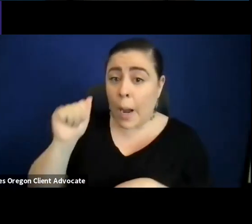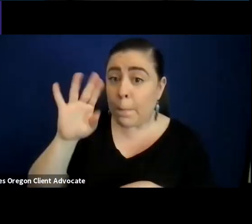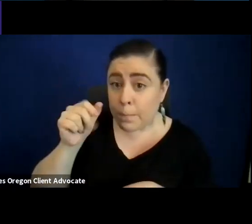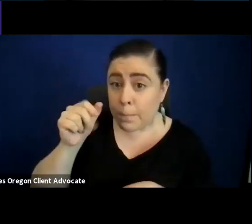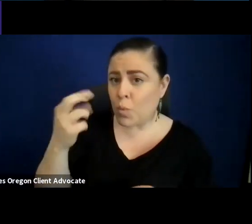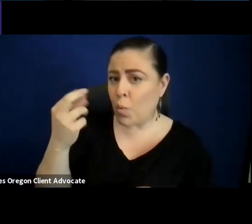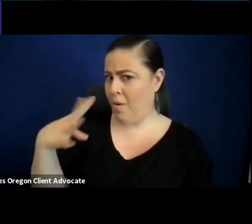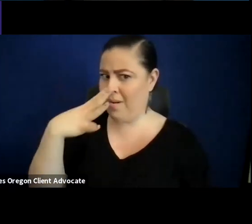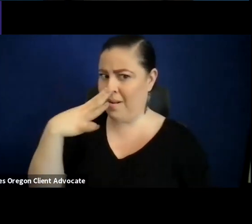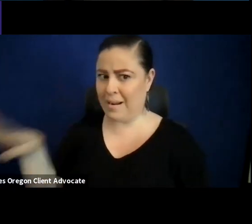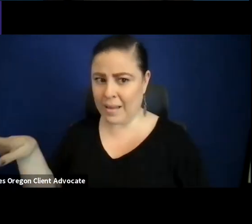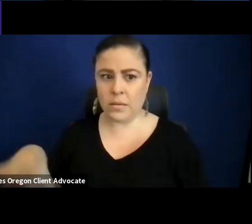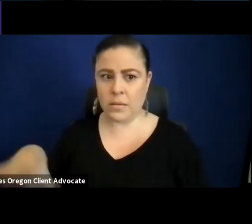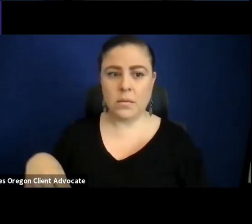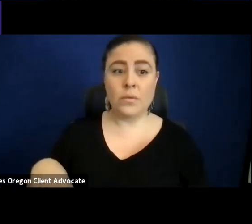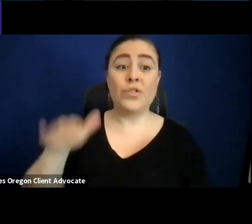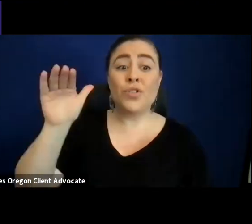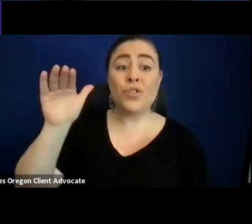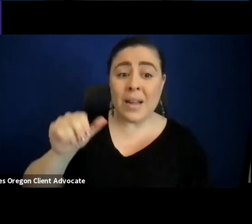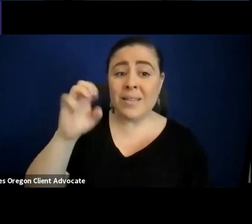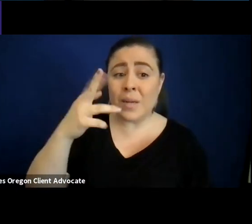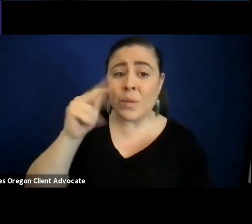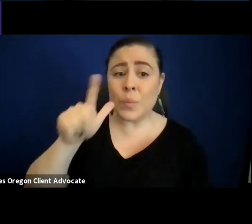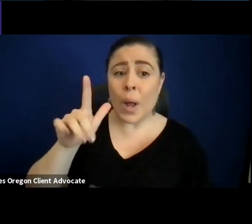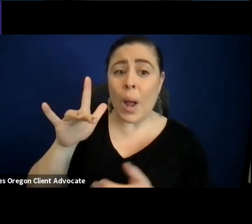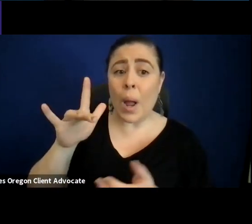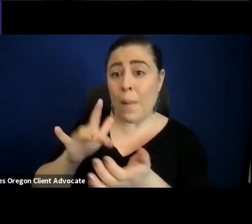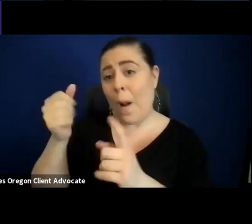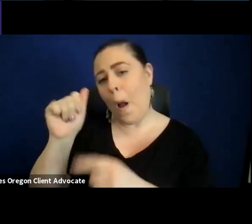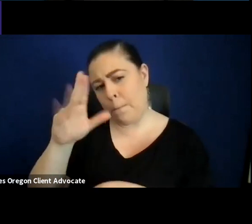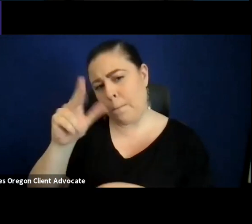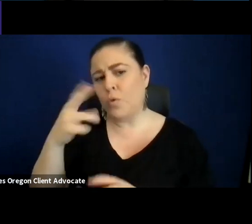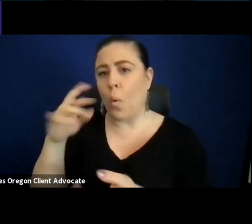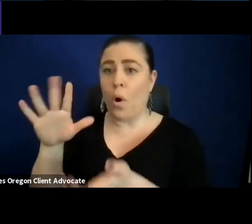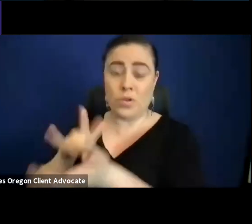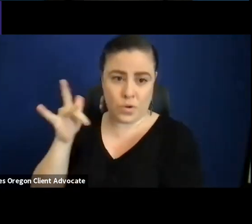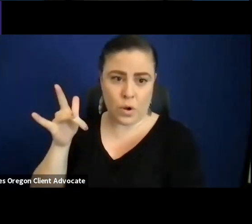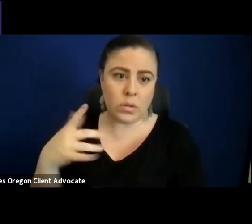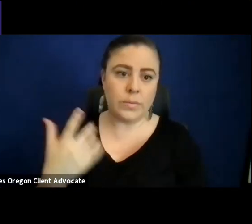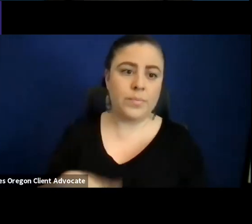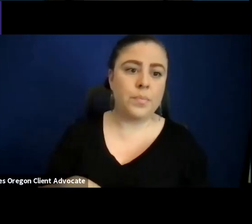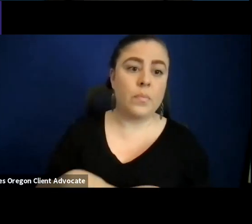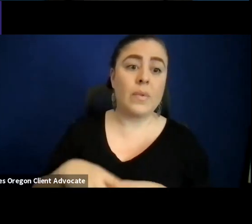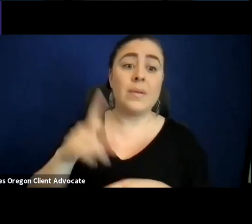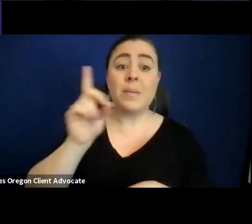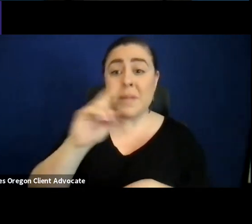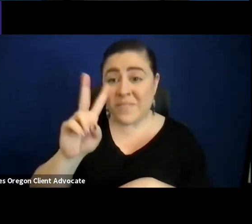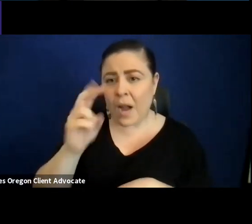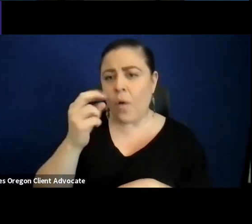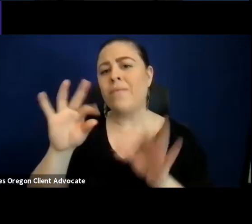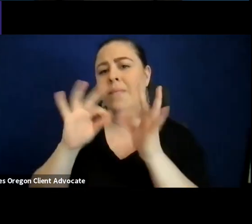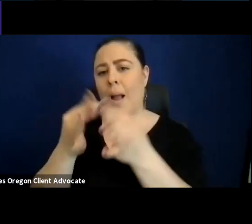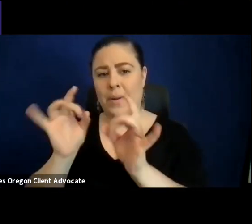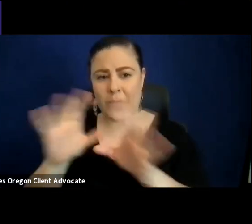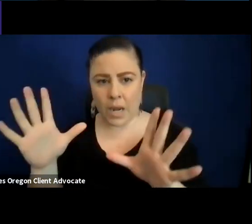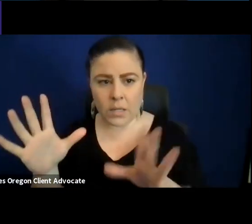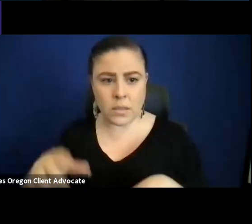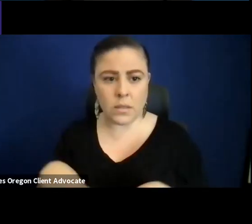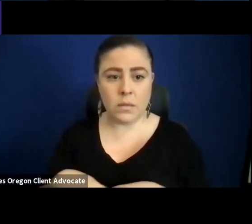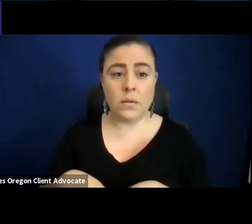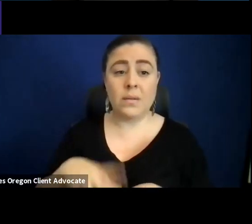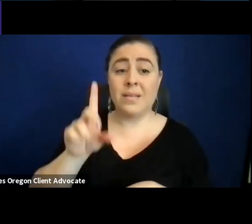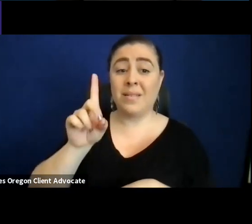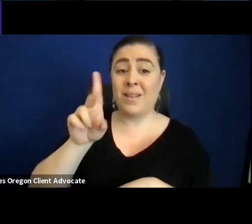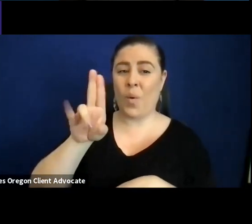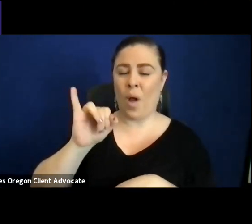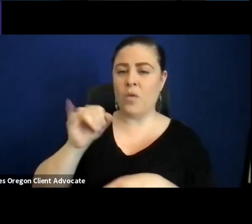and child physical abuse or neglect, child sexual abuse or assault, domestic violence